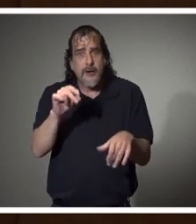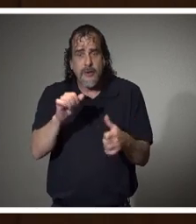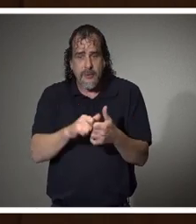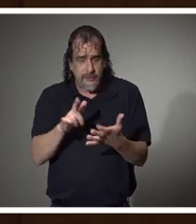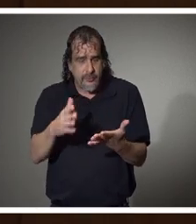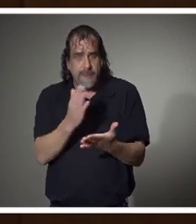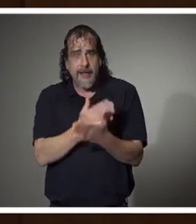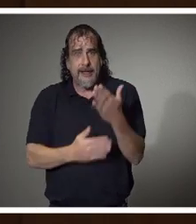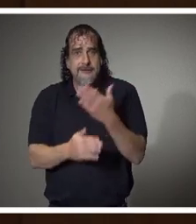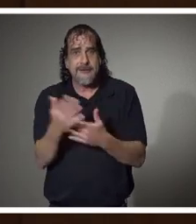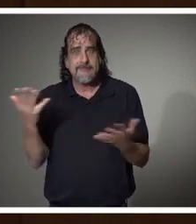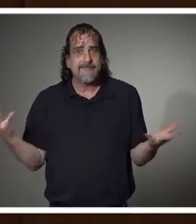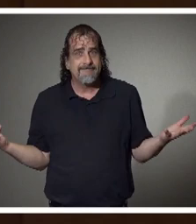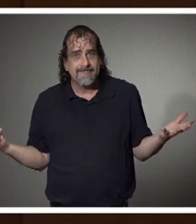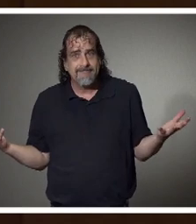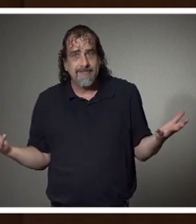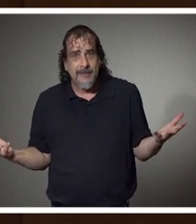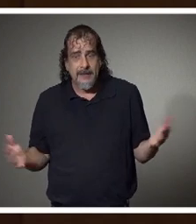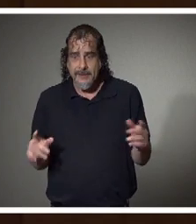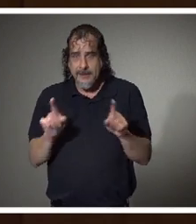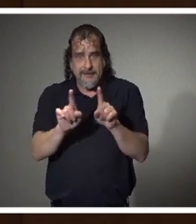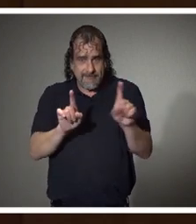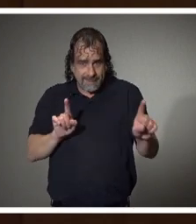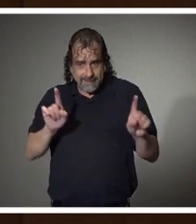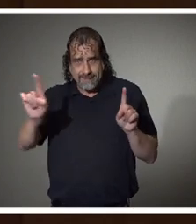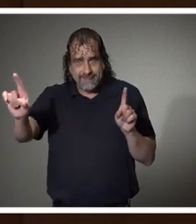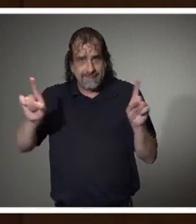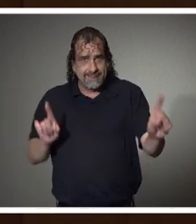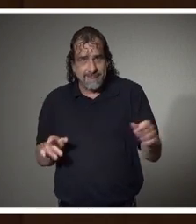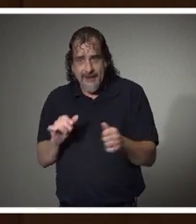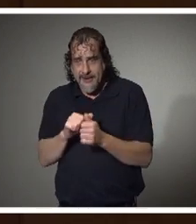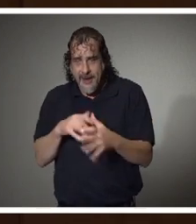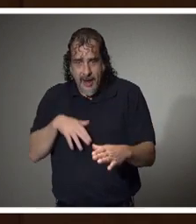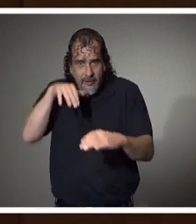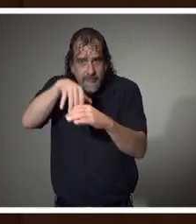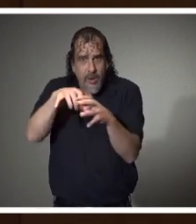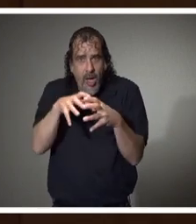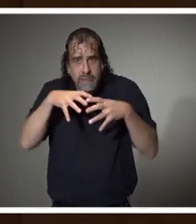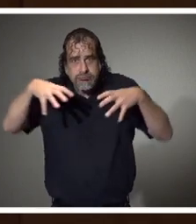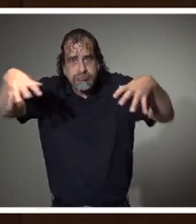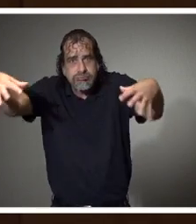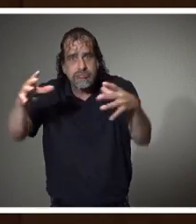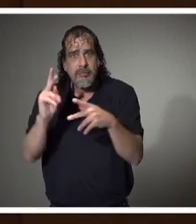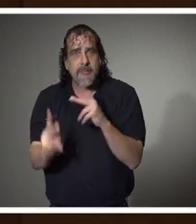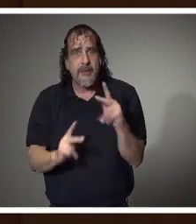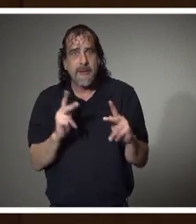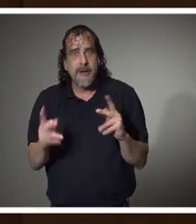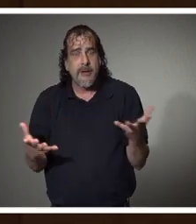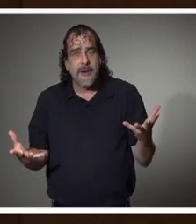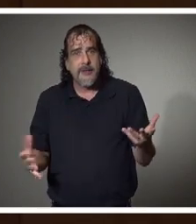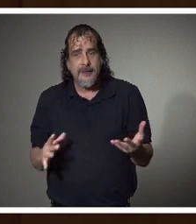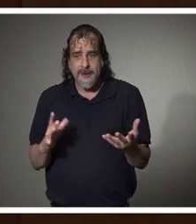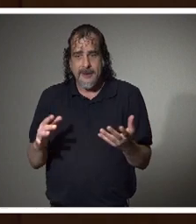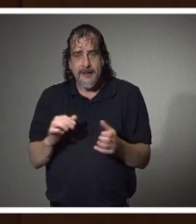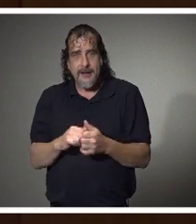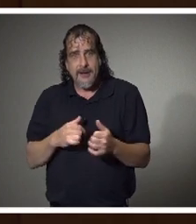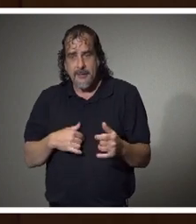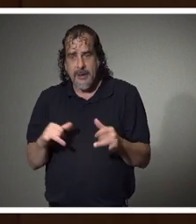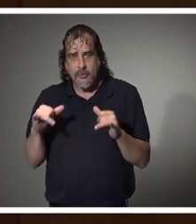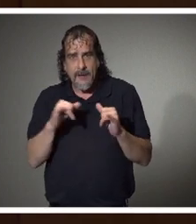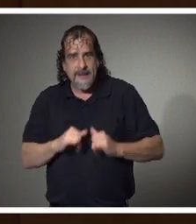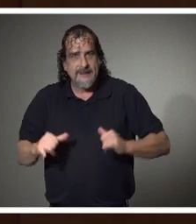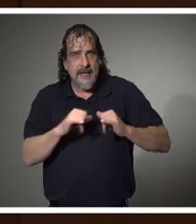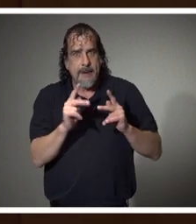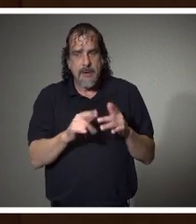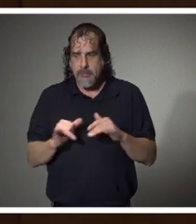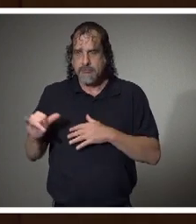hands. It's going to be maintaining social distancing, not attending social gatherings, making sure it's important to be around the same people you're going to be